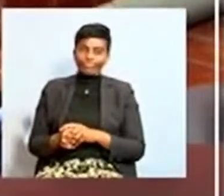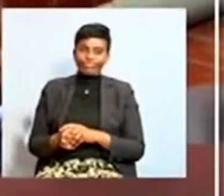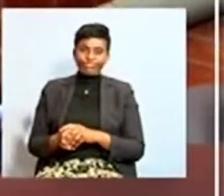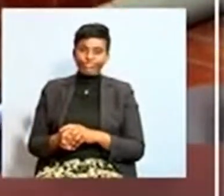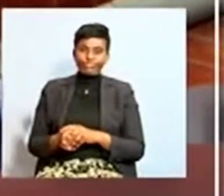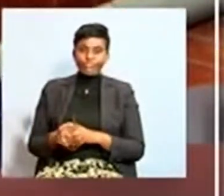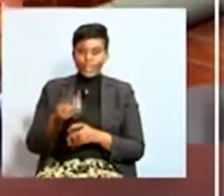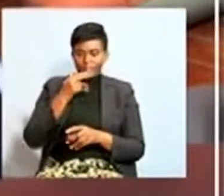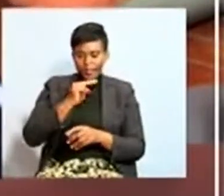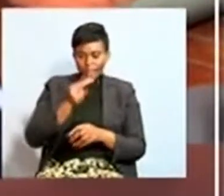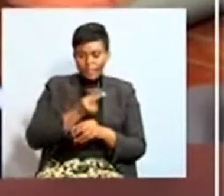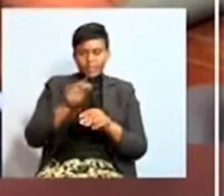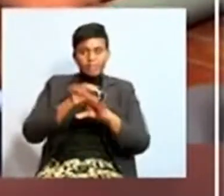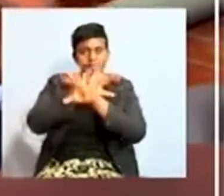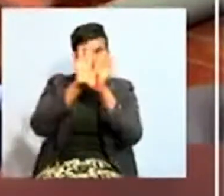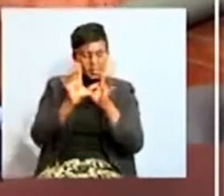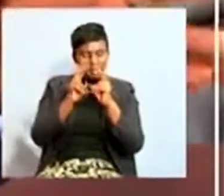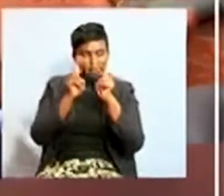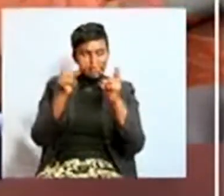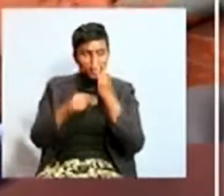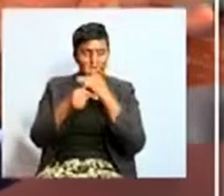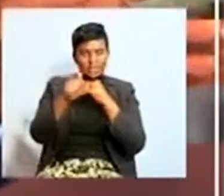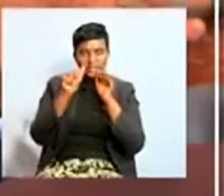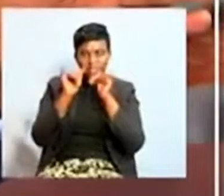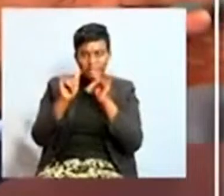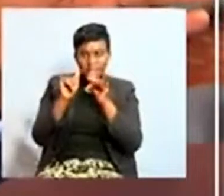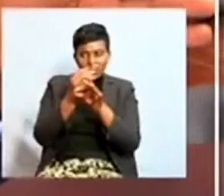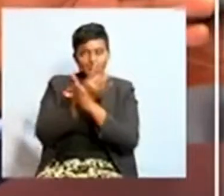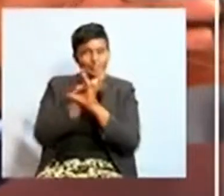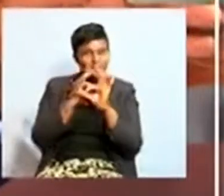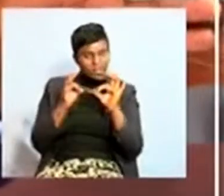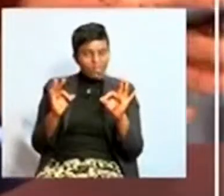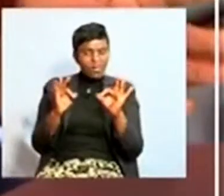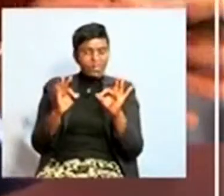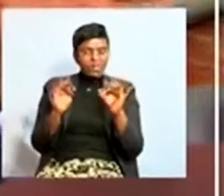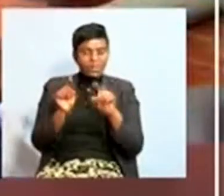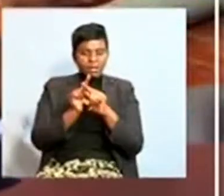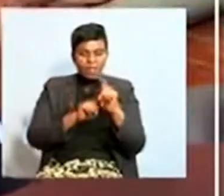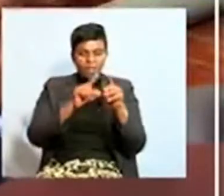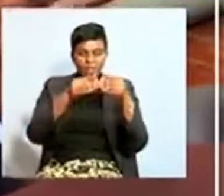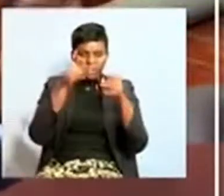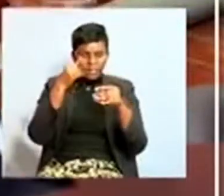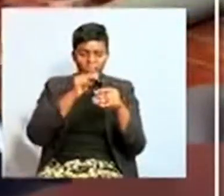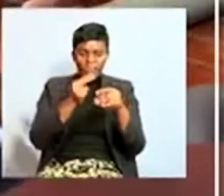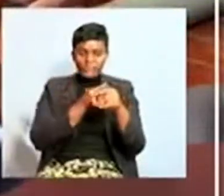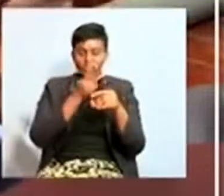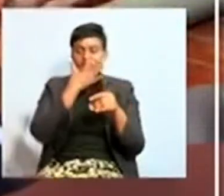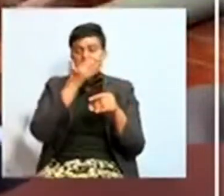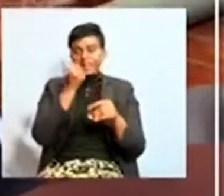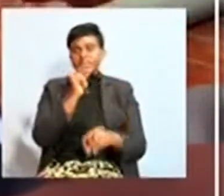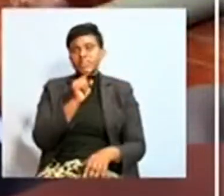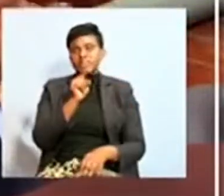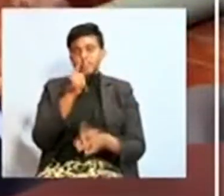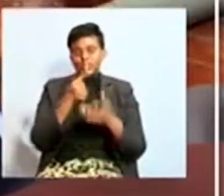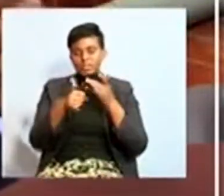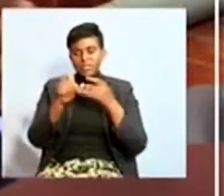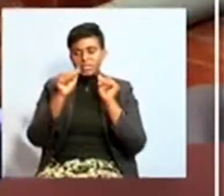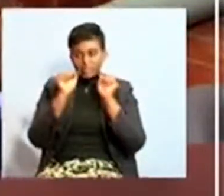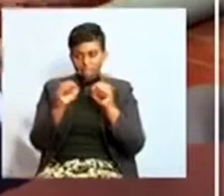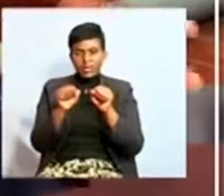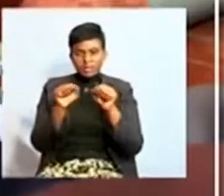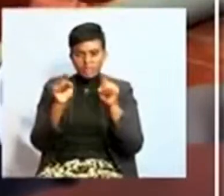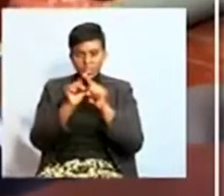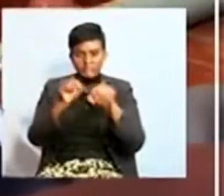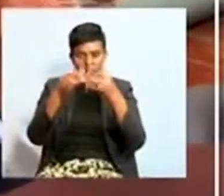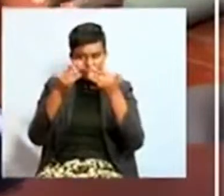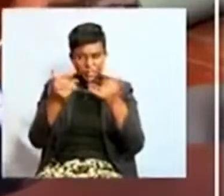Let us clear so that you remain a free and provide to us the best that we can